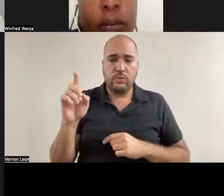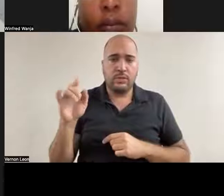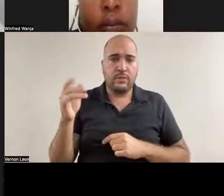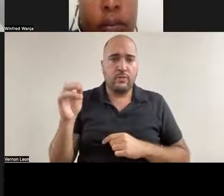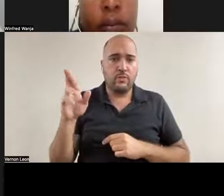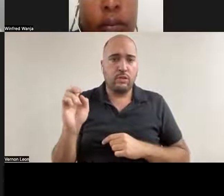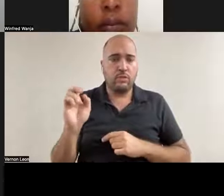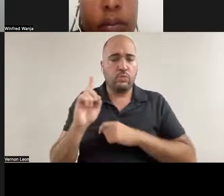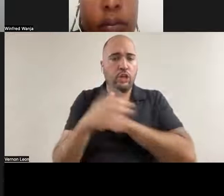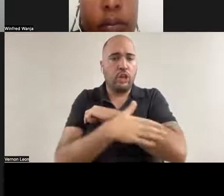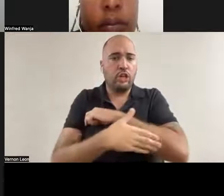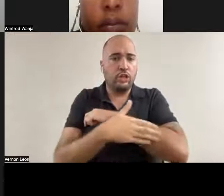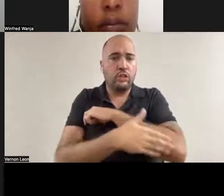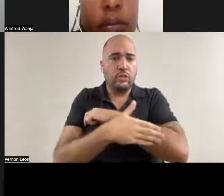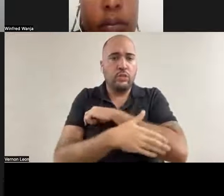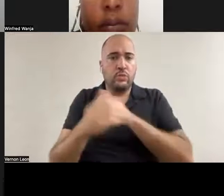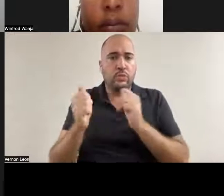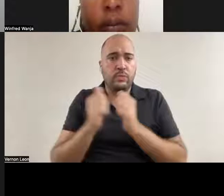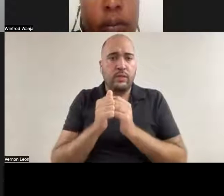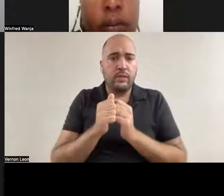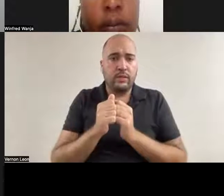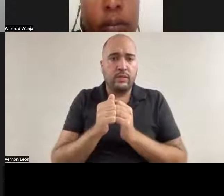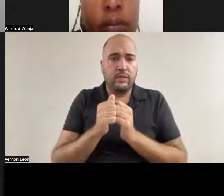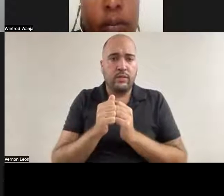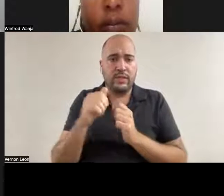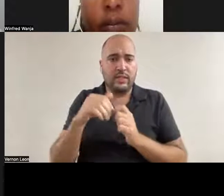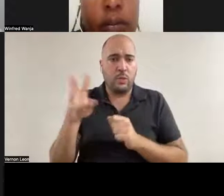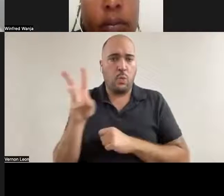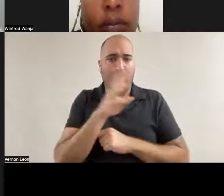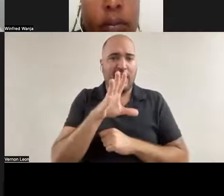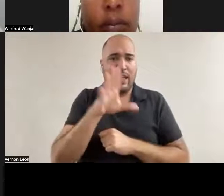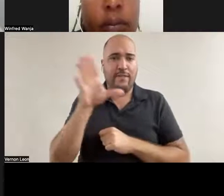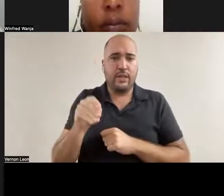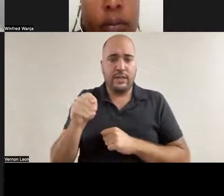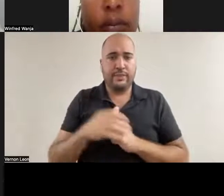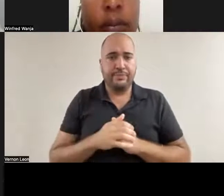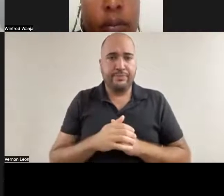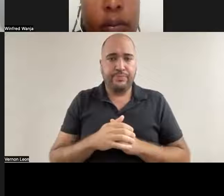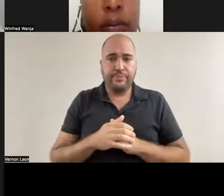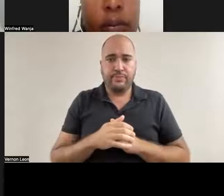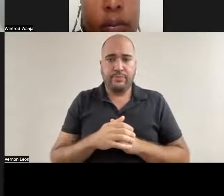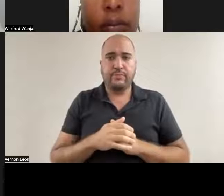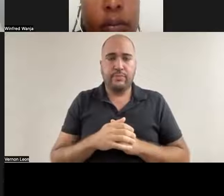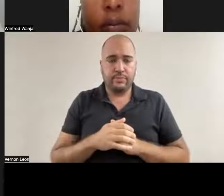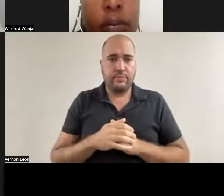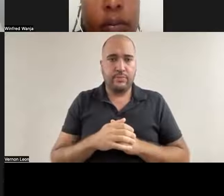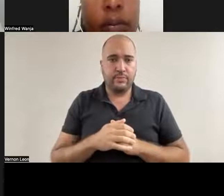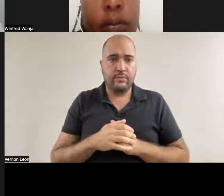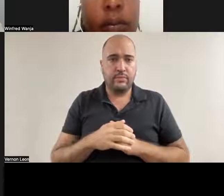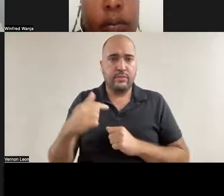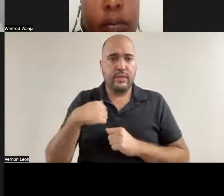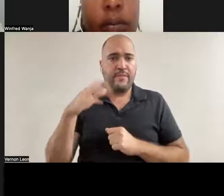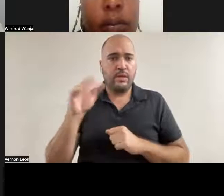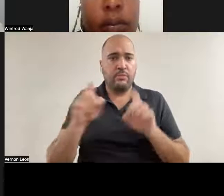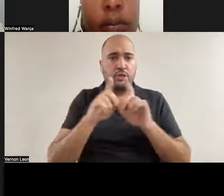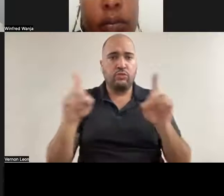d'Ivoire is a country located in West Africa. I have a bachelor degree